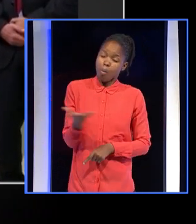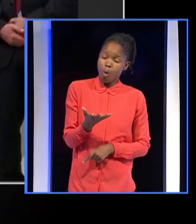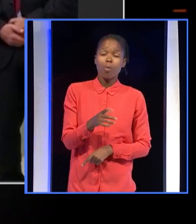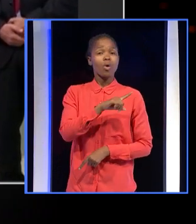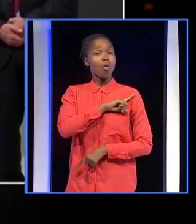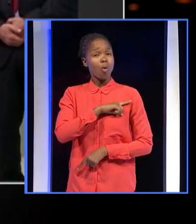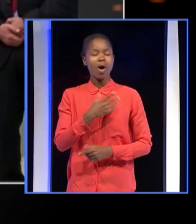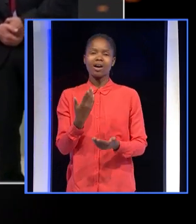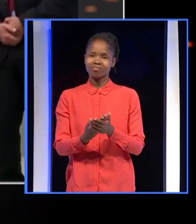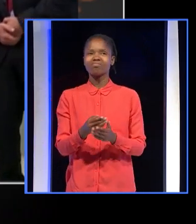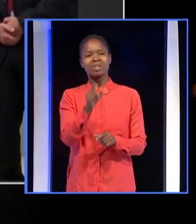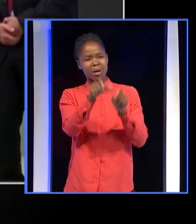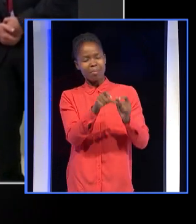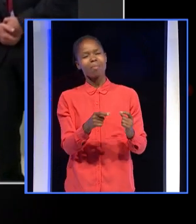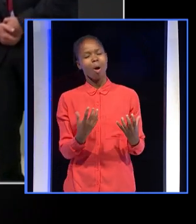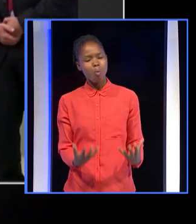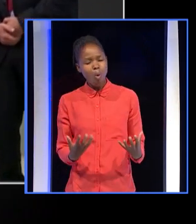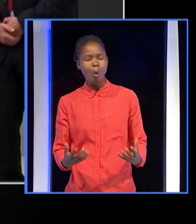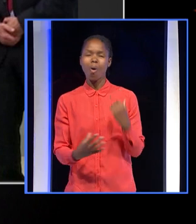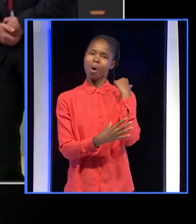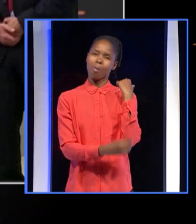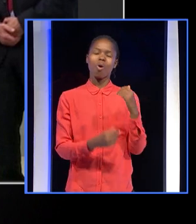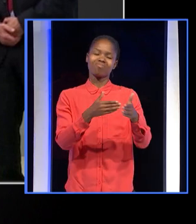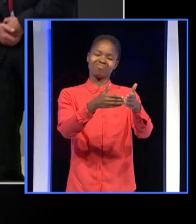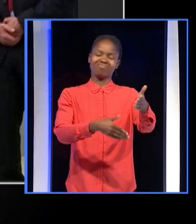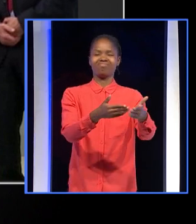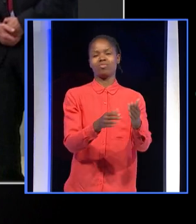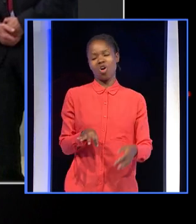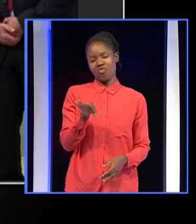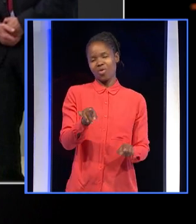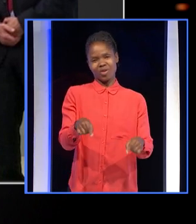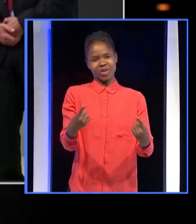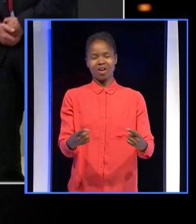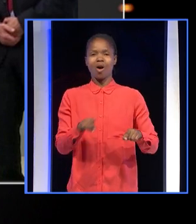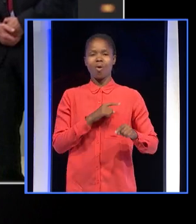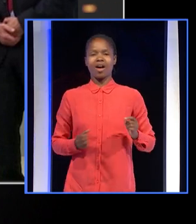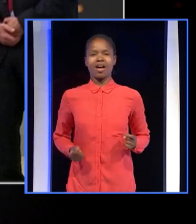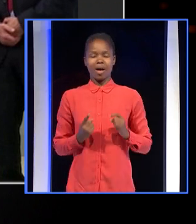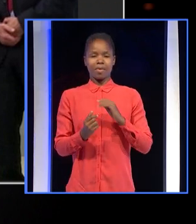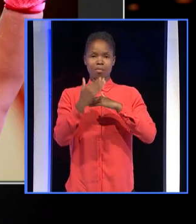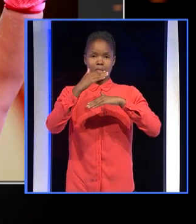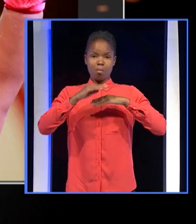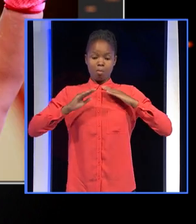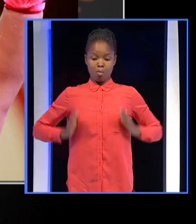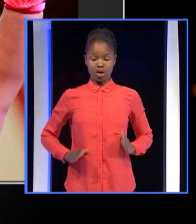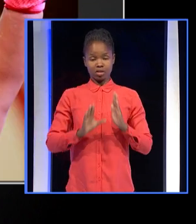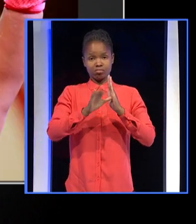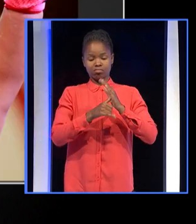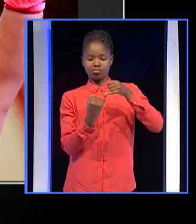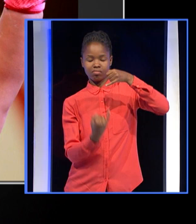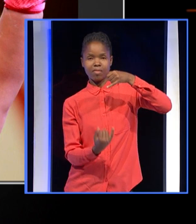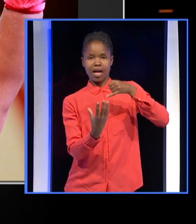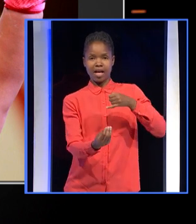that high-tech options are never going to be available to most people in the world with spinal cord injuries. The